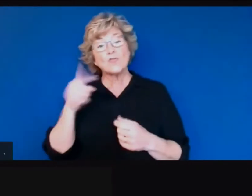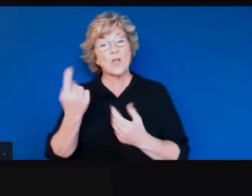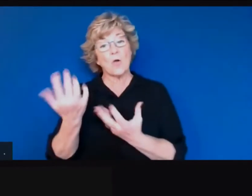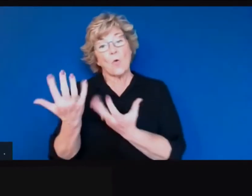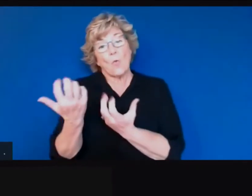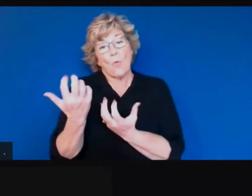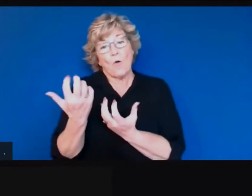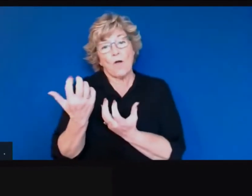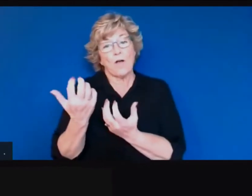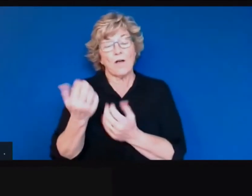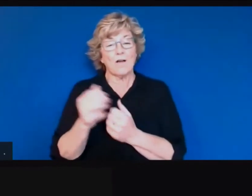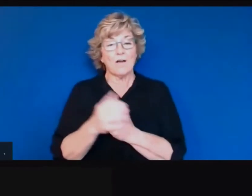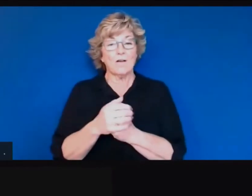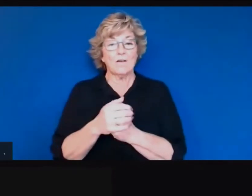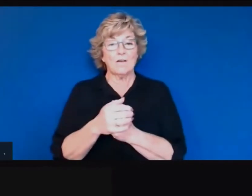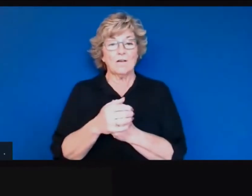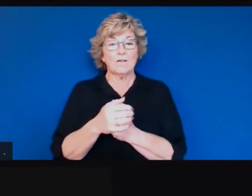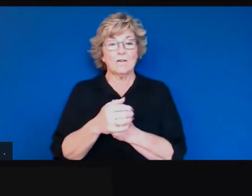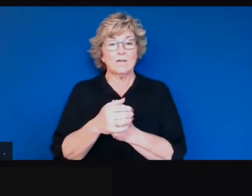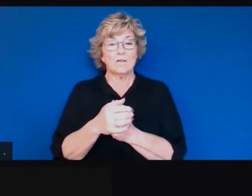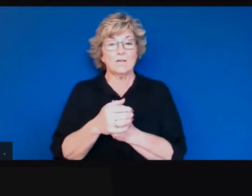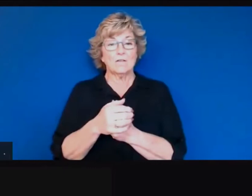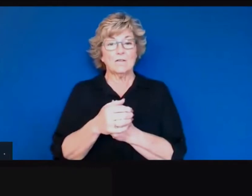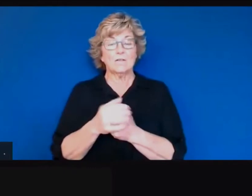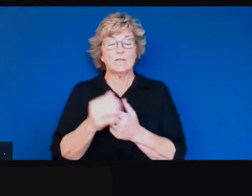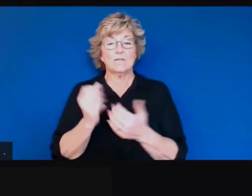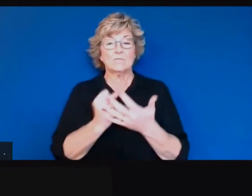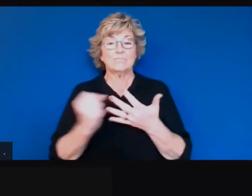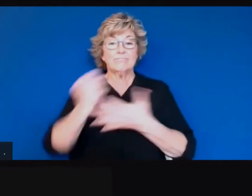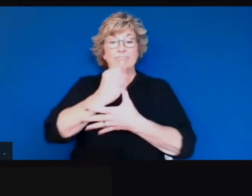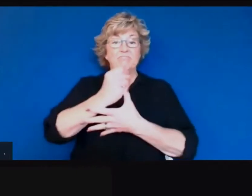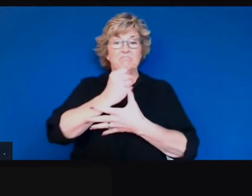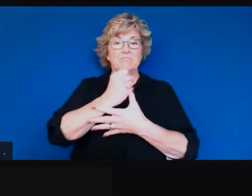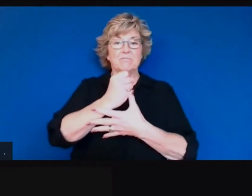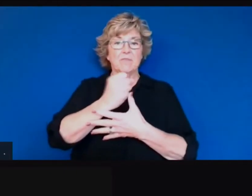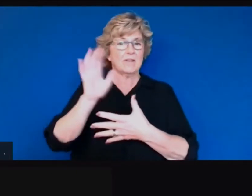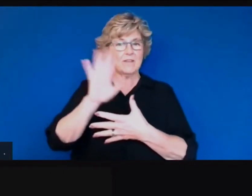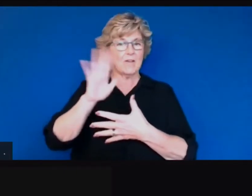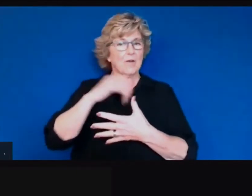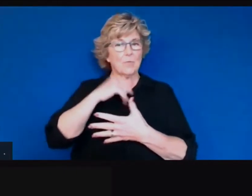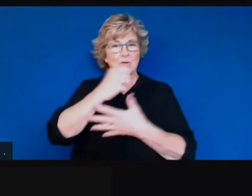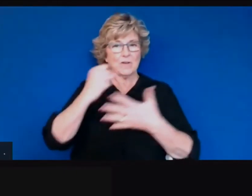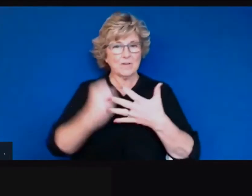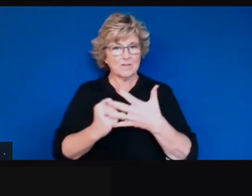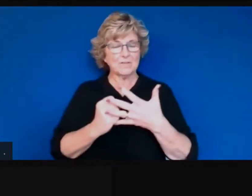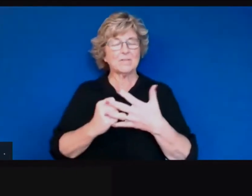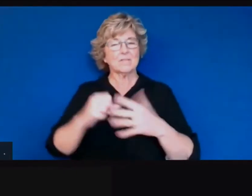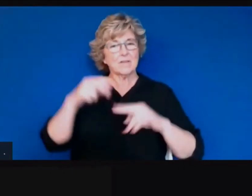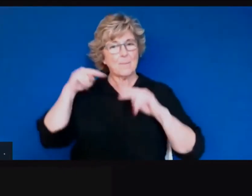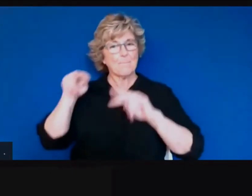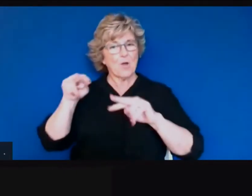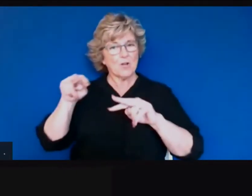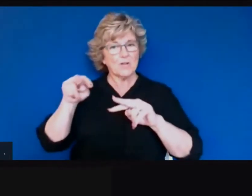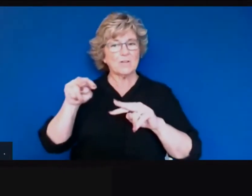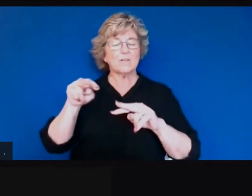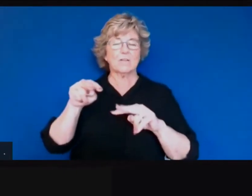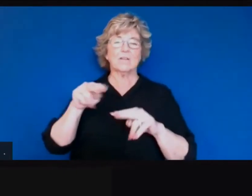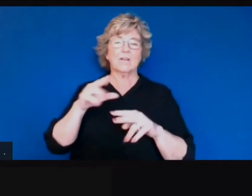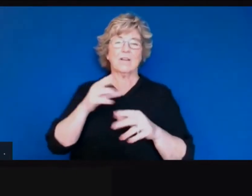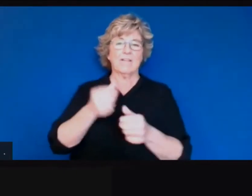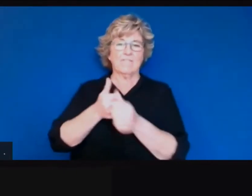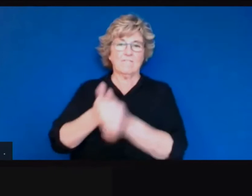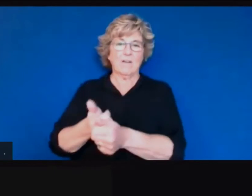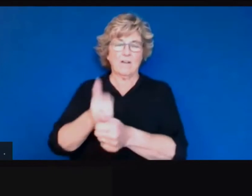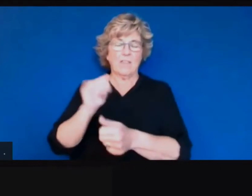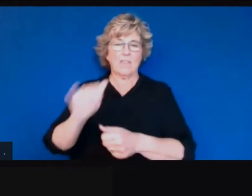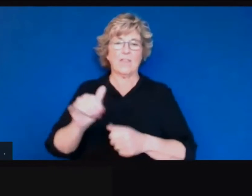to either innocently or not so innocently cut the line, that we're able to monitor that and make some enforcement action. So we